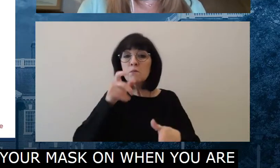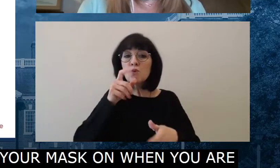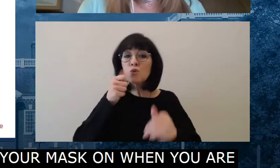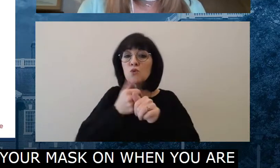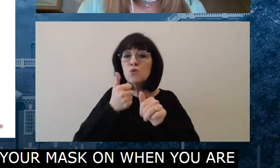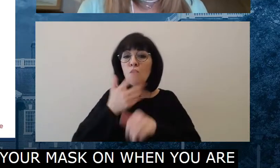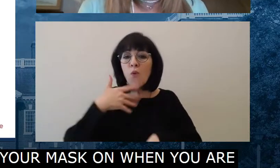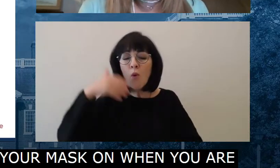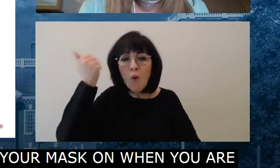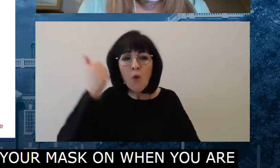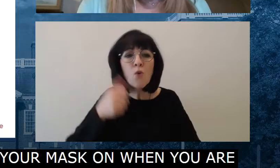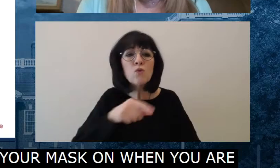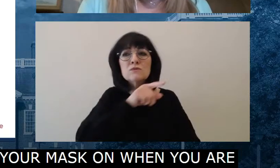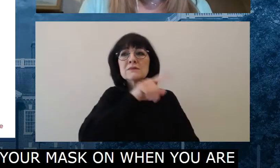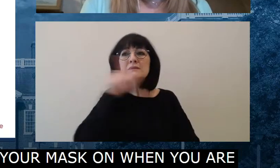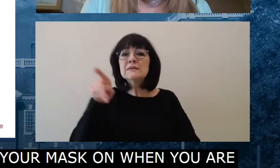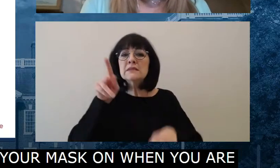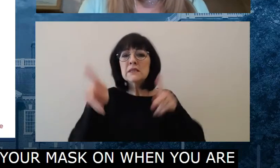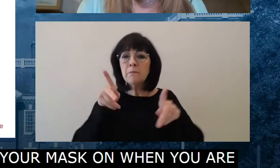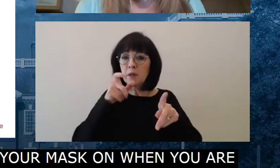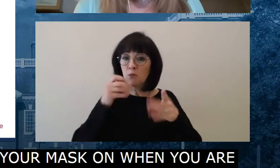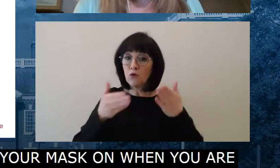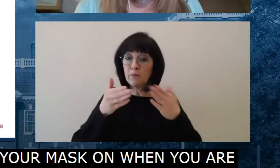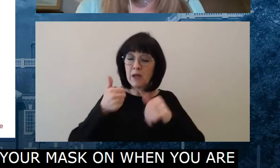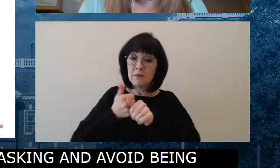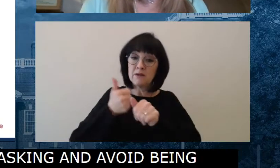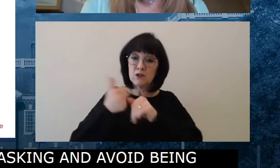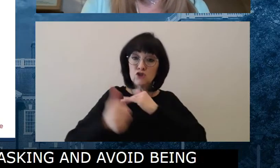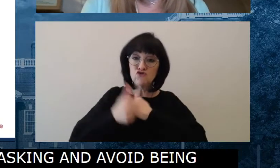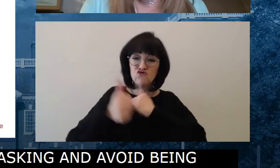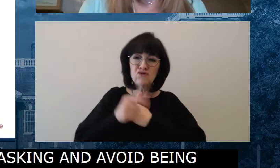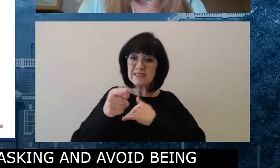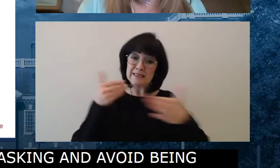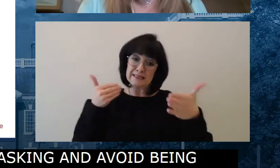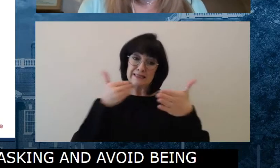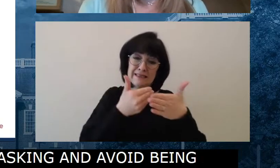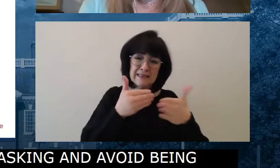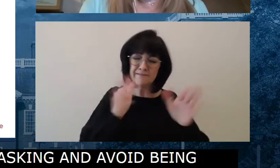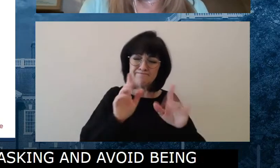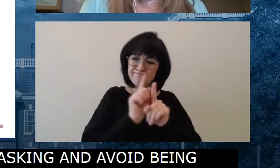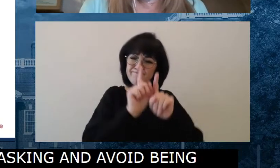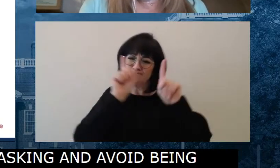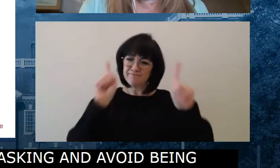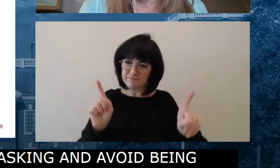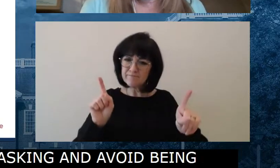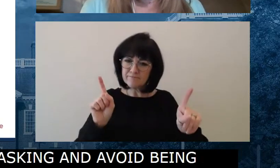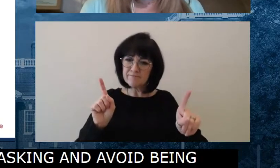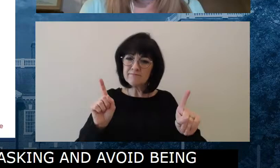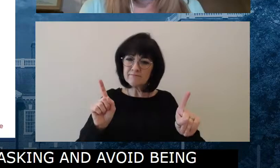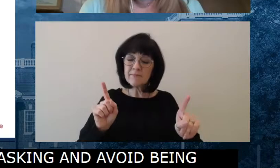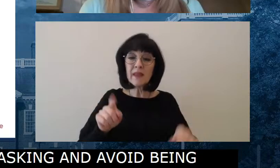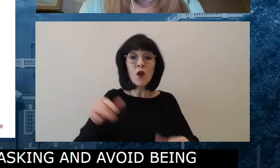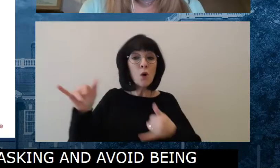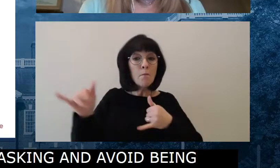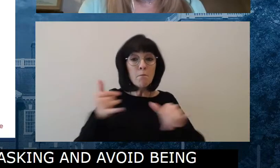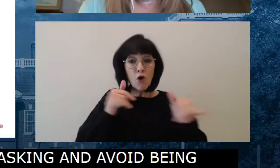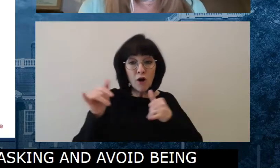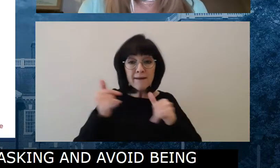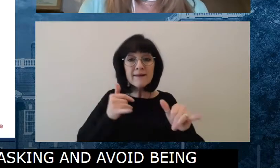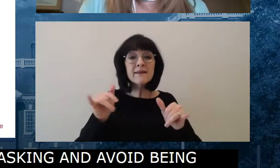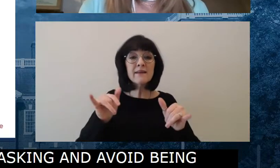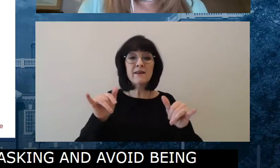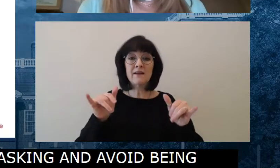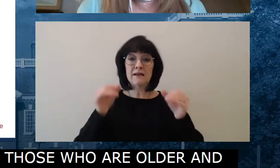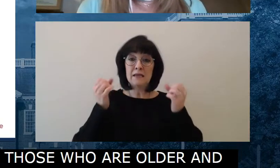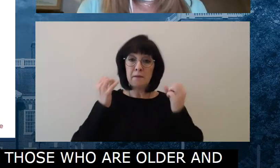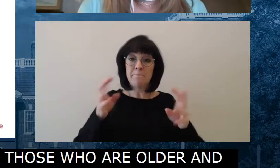more chronic conditions. And then avoid attending parties, events, or large gatherings, especially where you